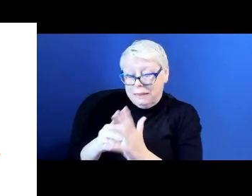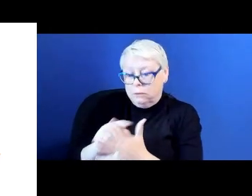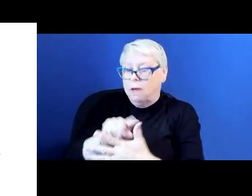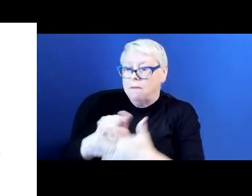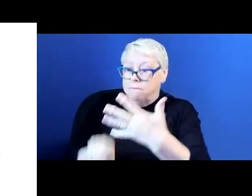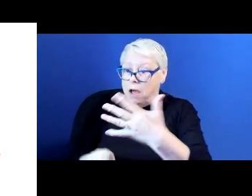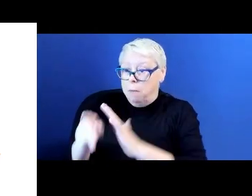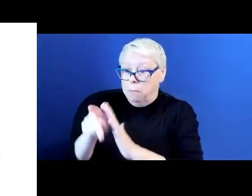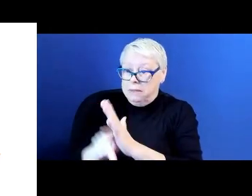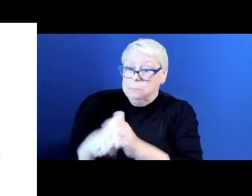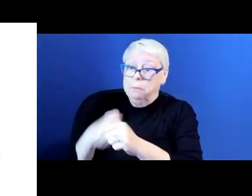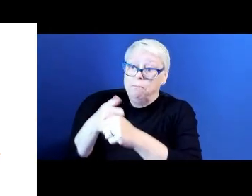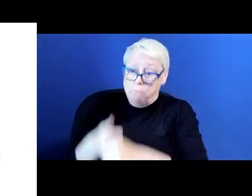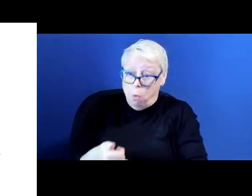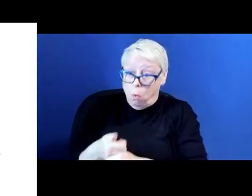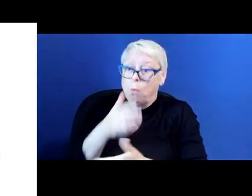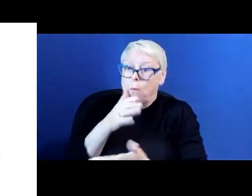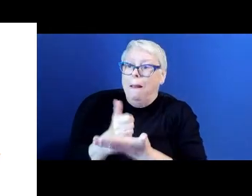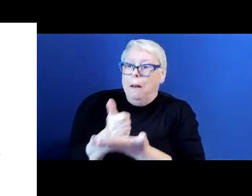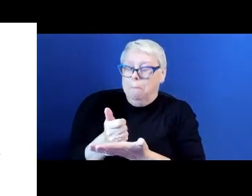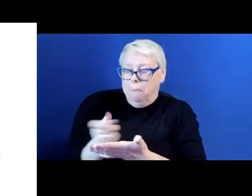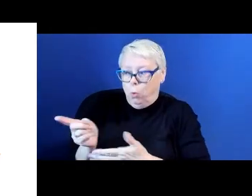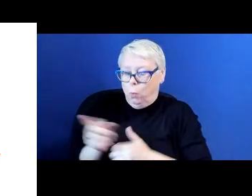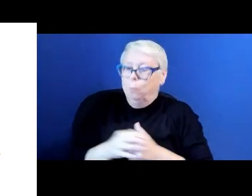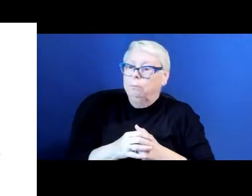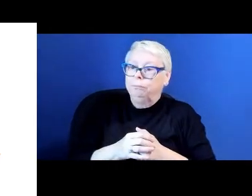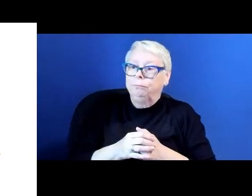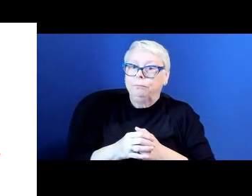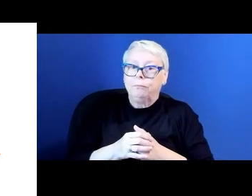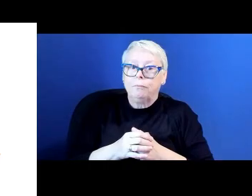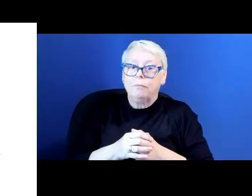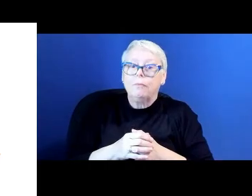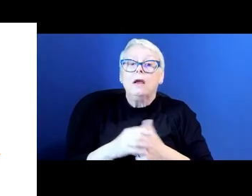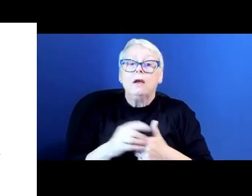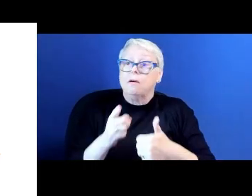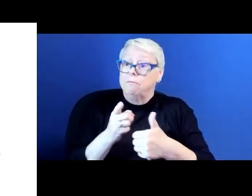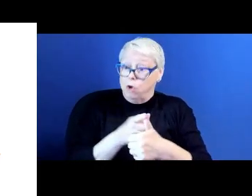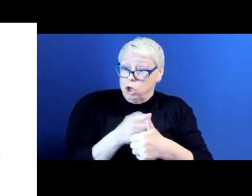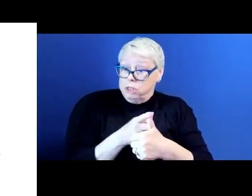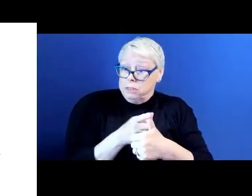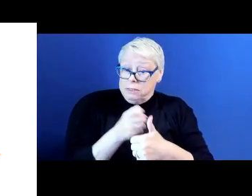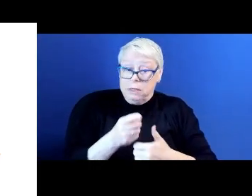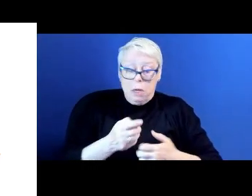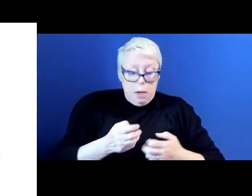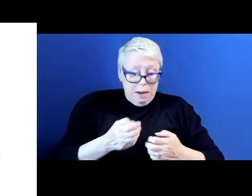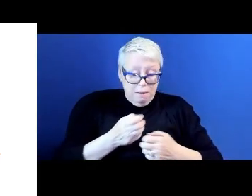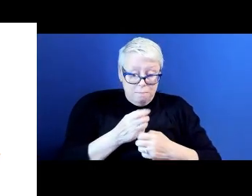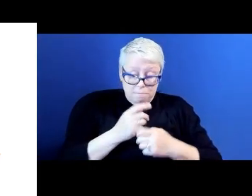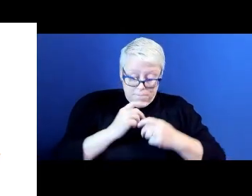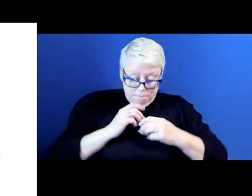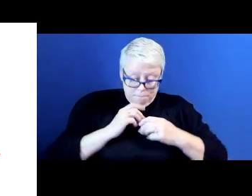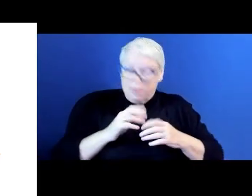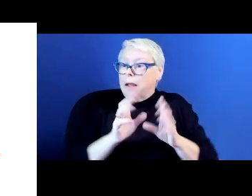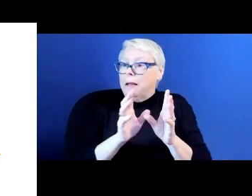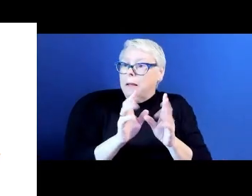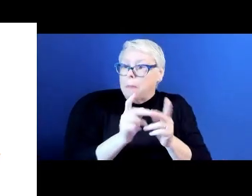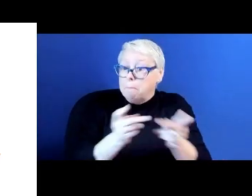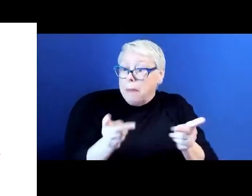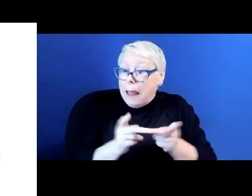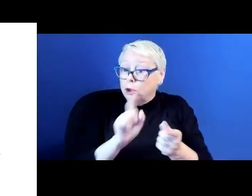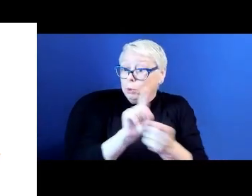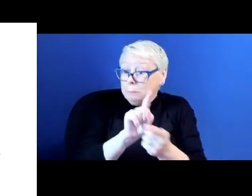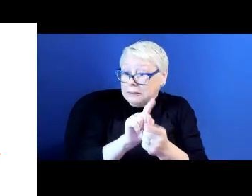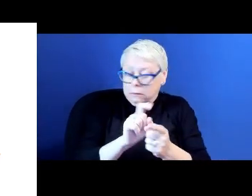principles. First, it is important to create a physically and emotionally safe environment. One way to do